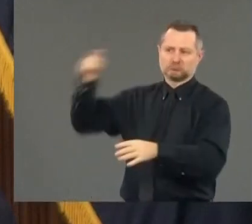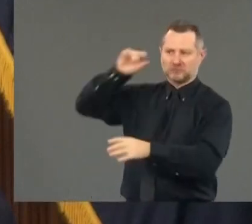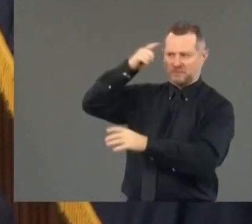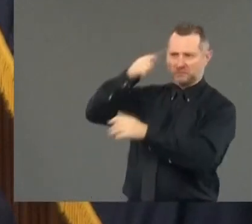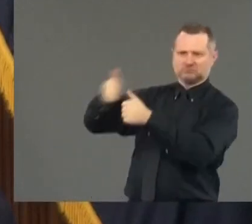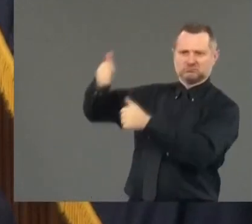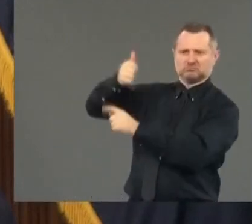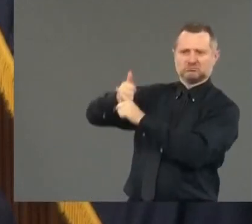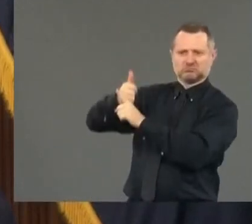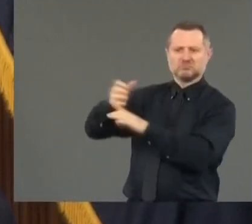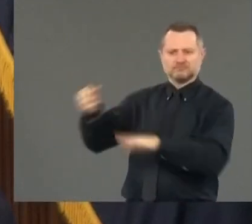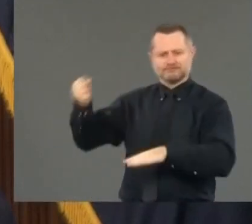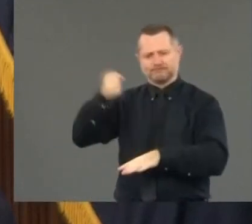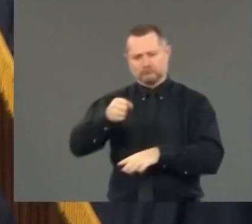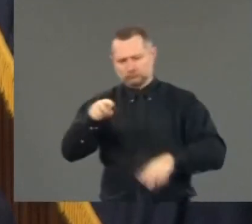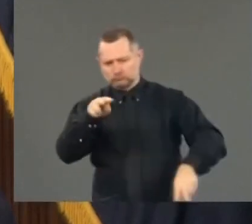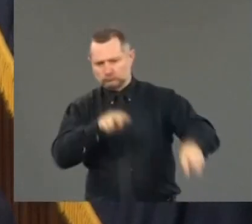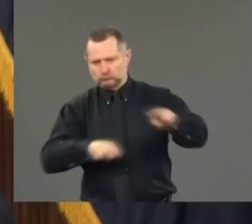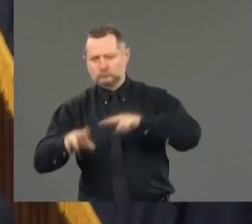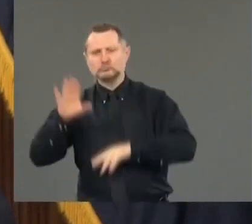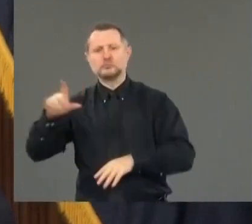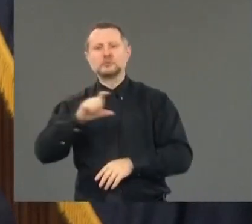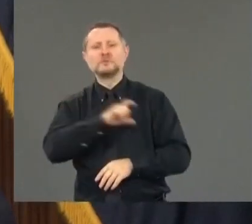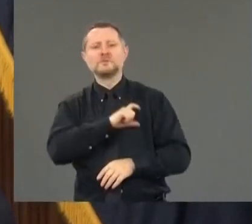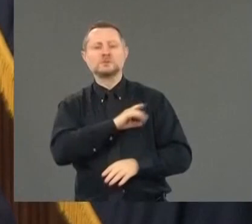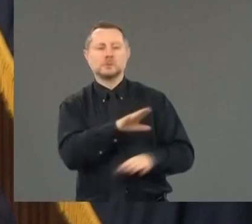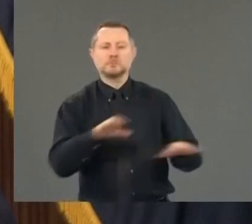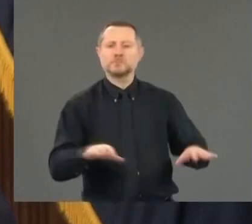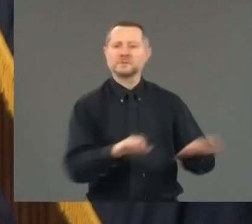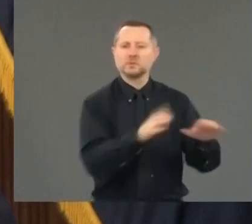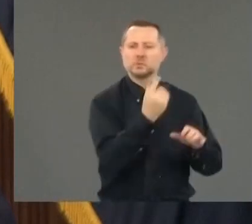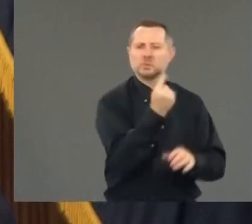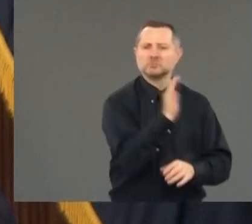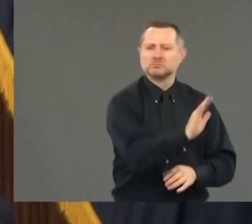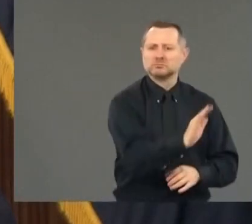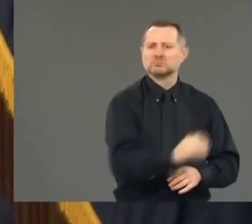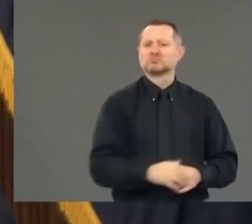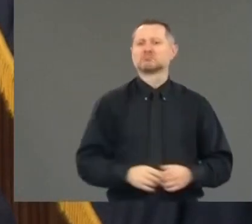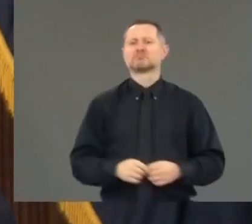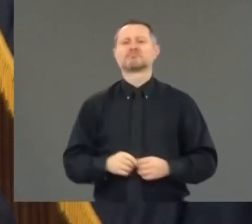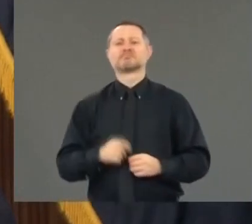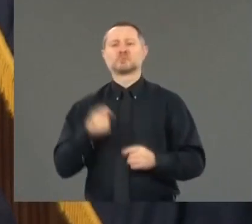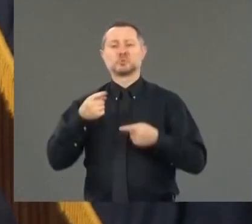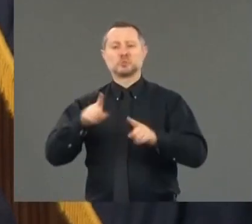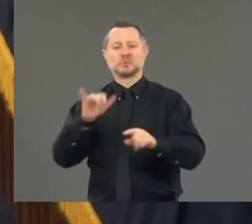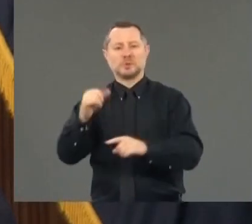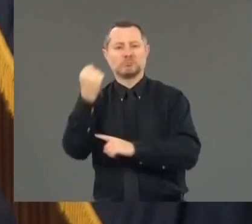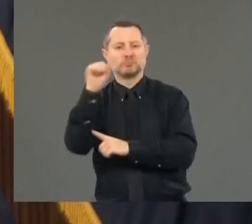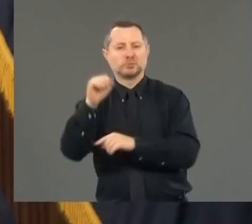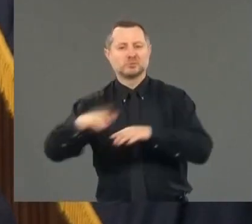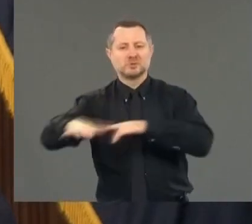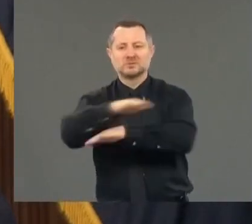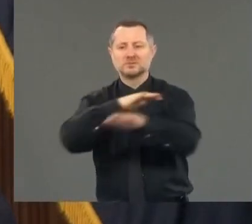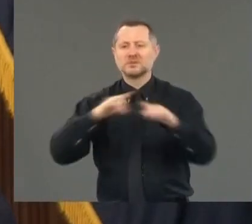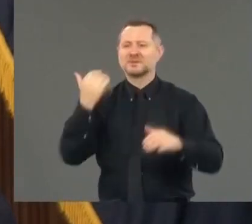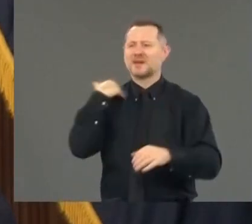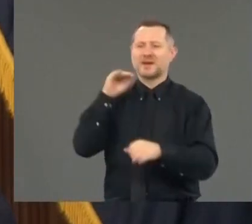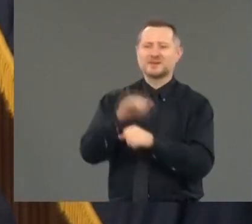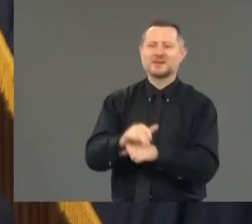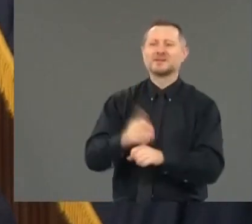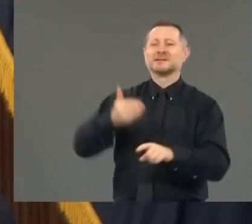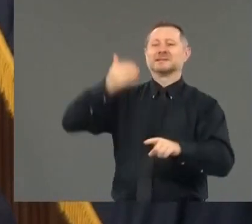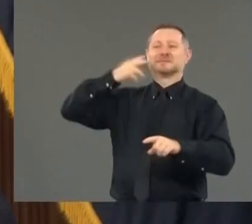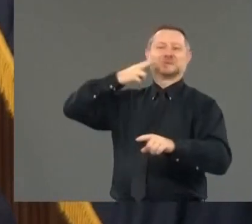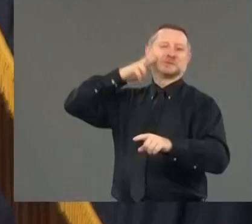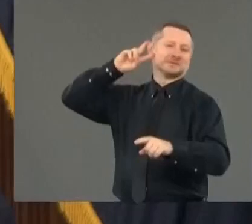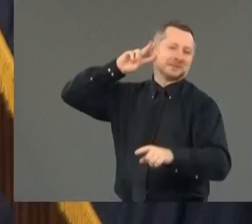to review the police conduct activities in the protests last night, the night before, if there's